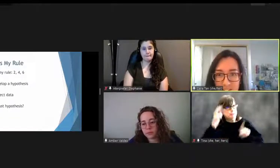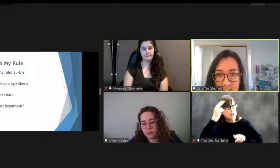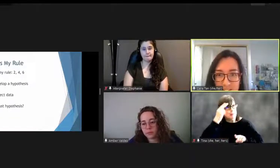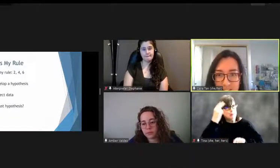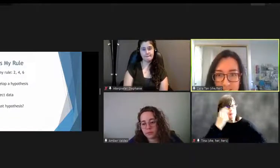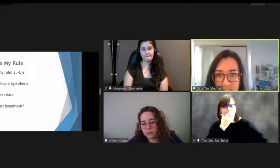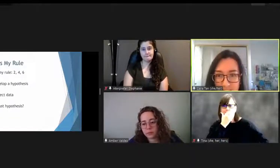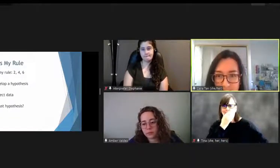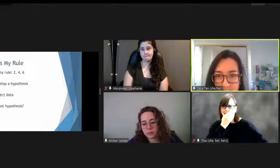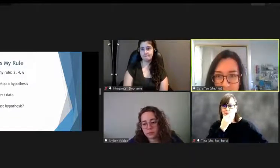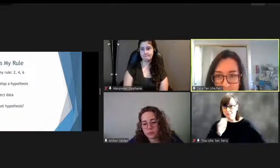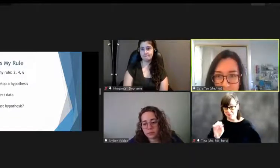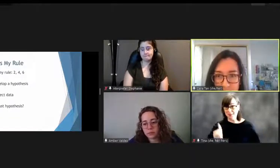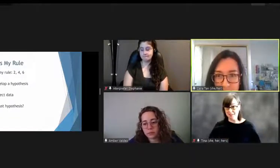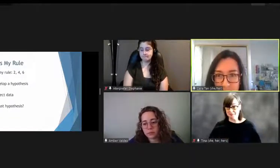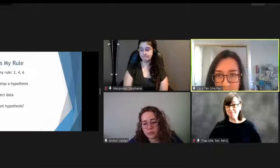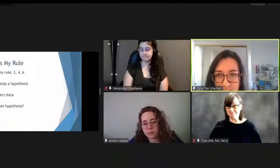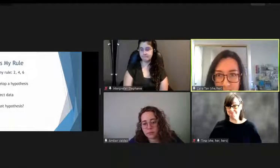Okay, I